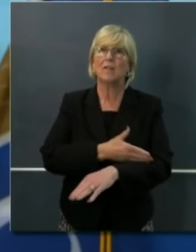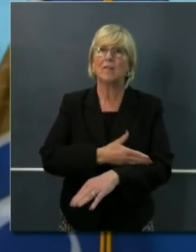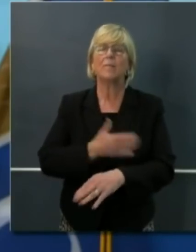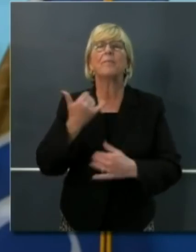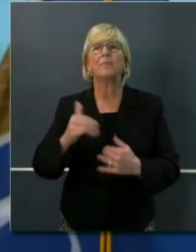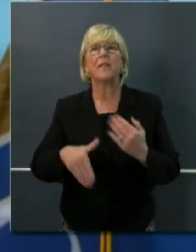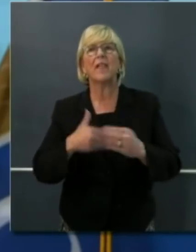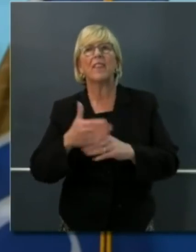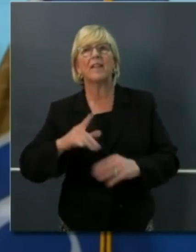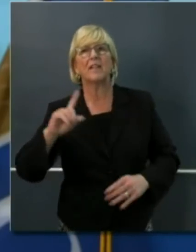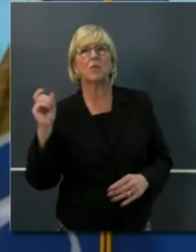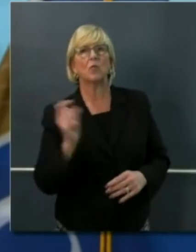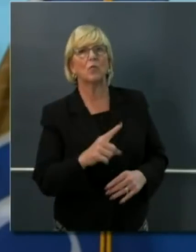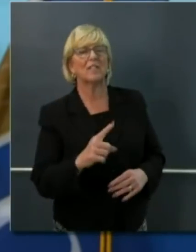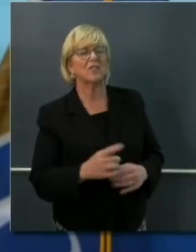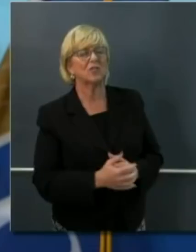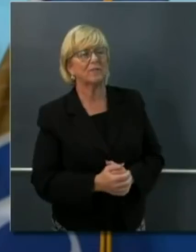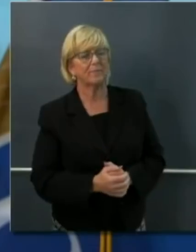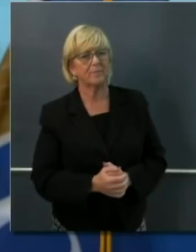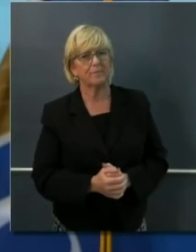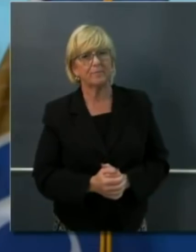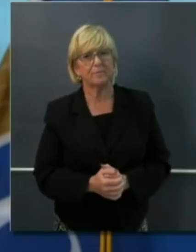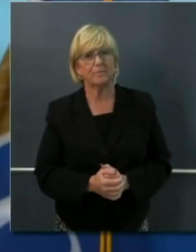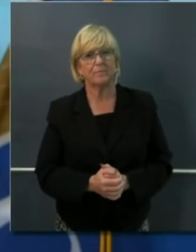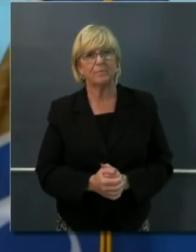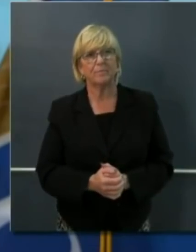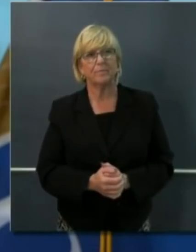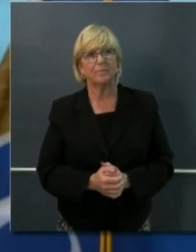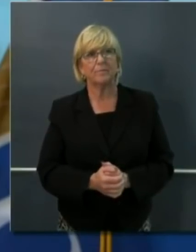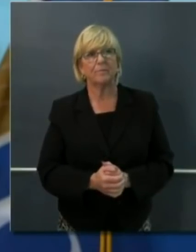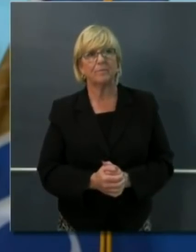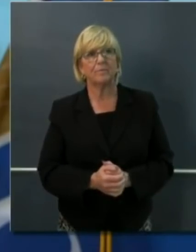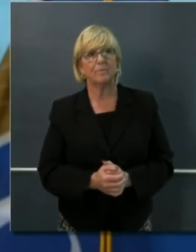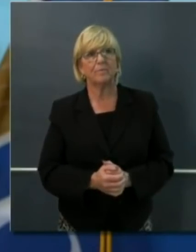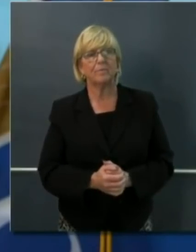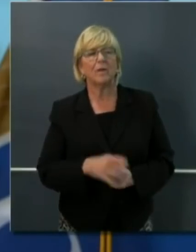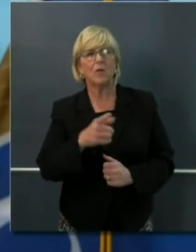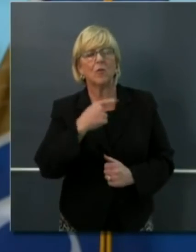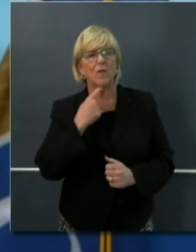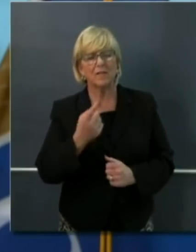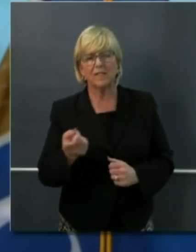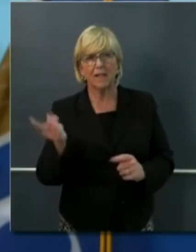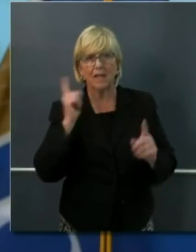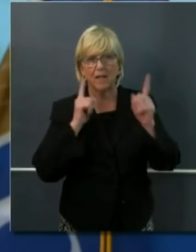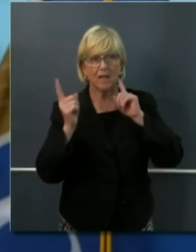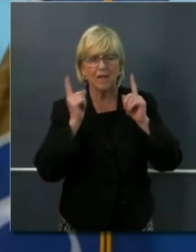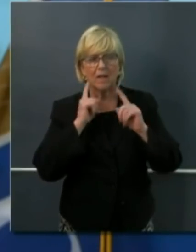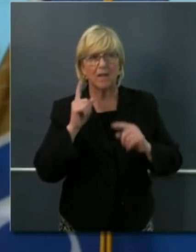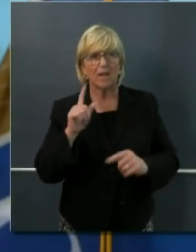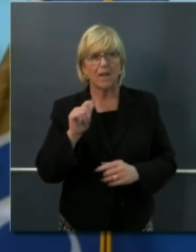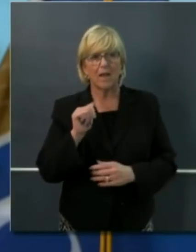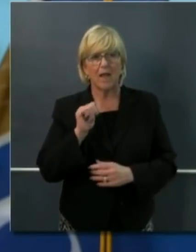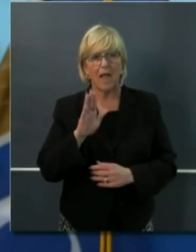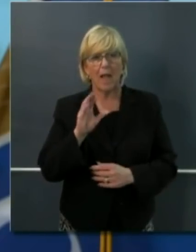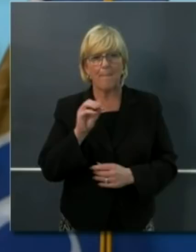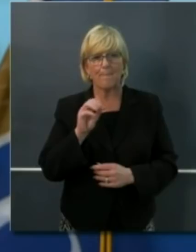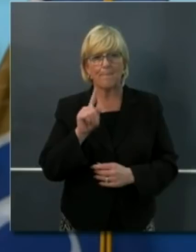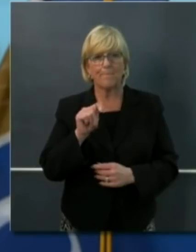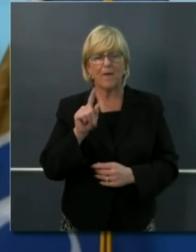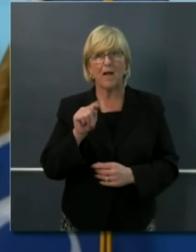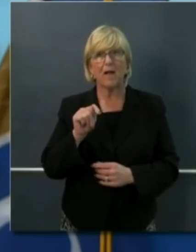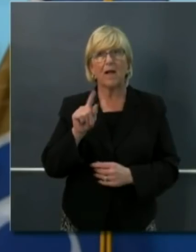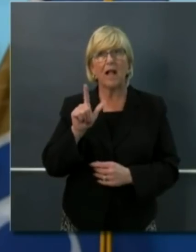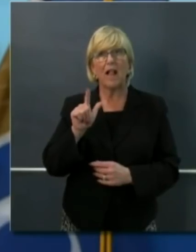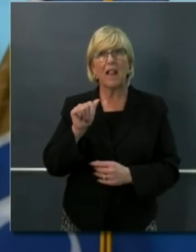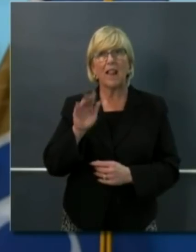LA Times. It sounded like you said Abbott Laboratories has committed to 1.5 million serological tests